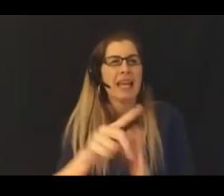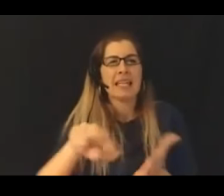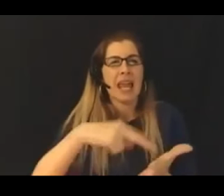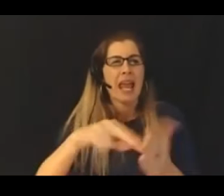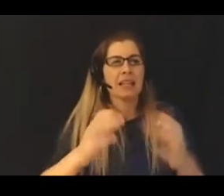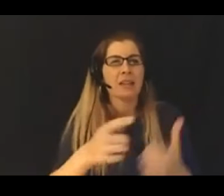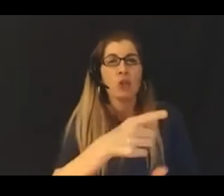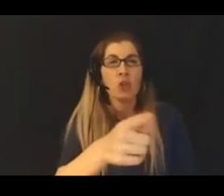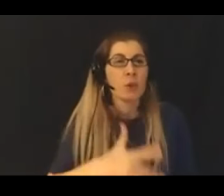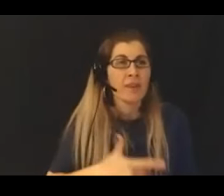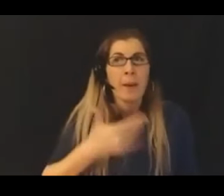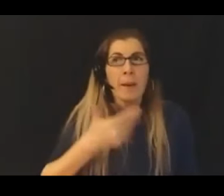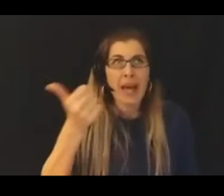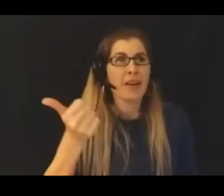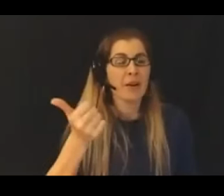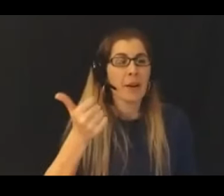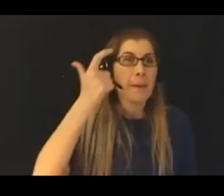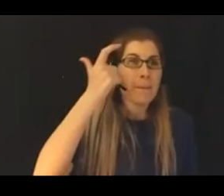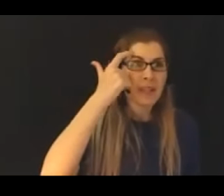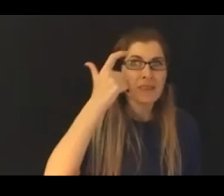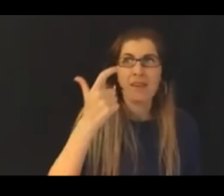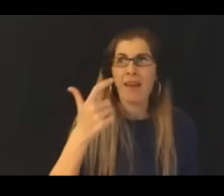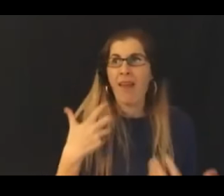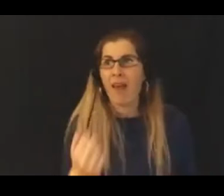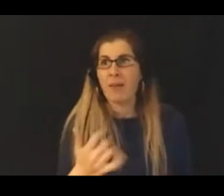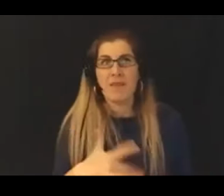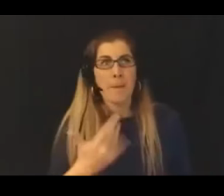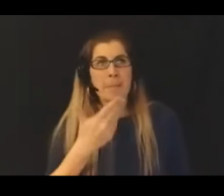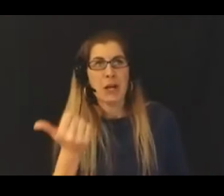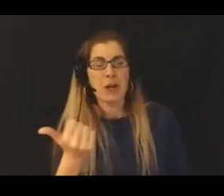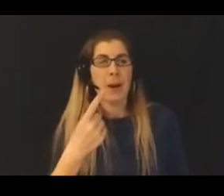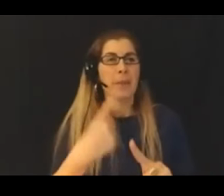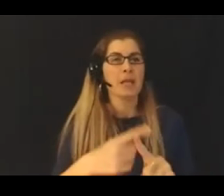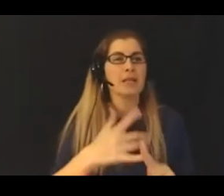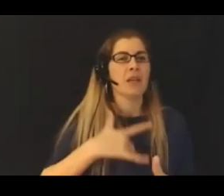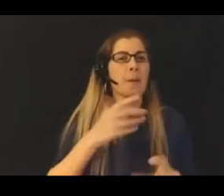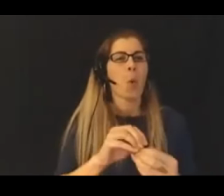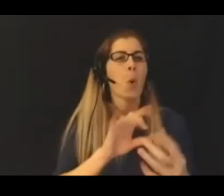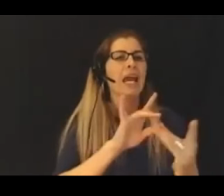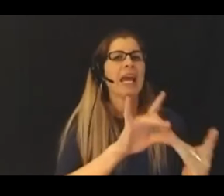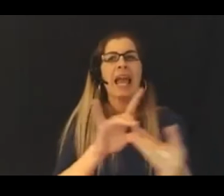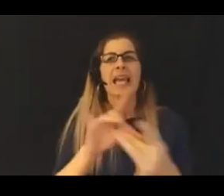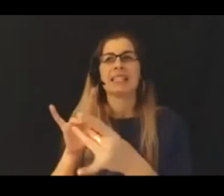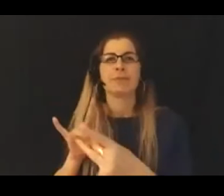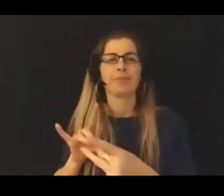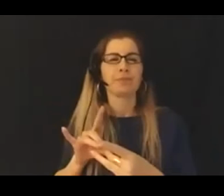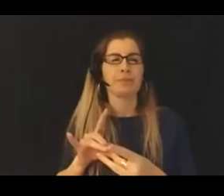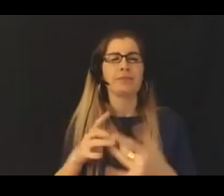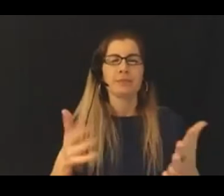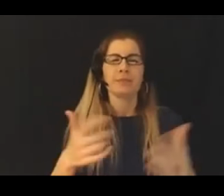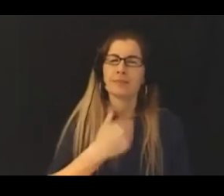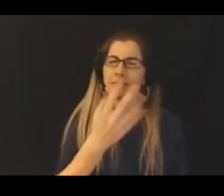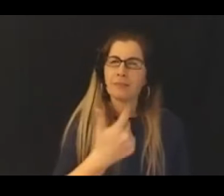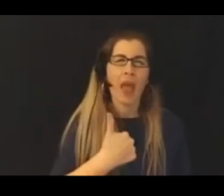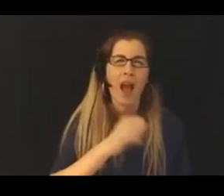feel better, your mental health improved in a variety of ways, and you felt more socially connected. And so I love that